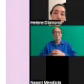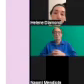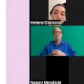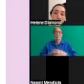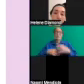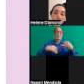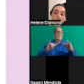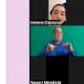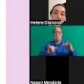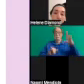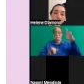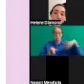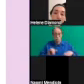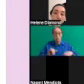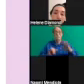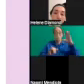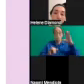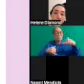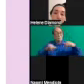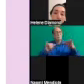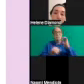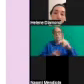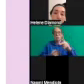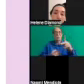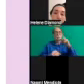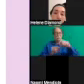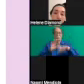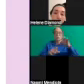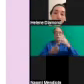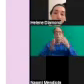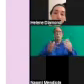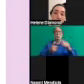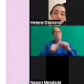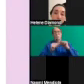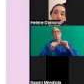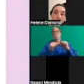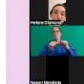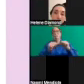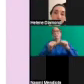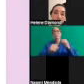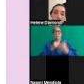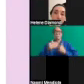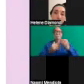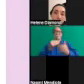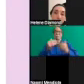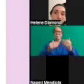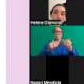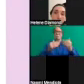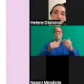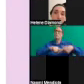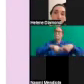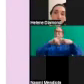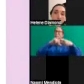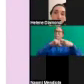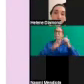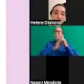We have to find a way to keep going on. And I want to pause the story right here, right? I want to pause the story